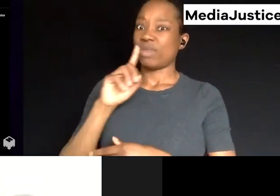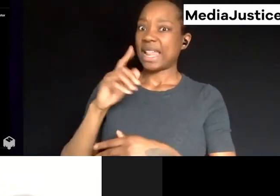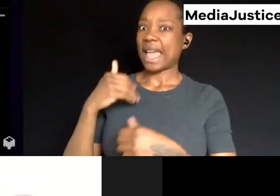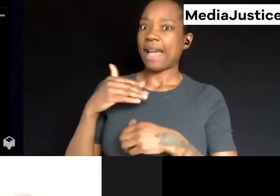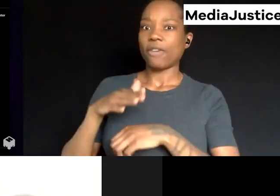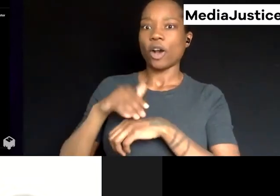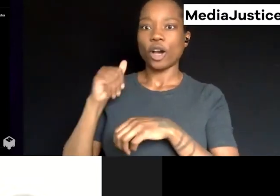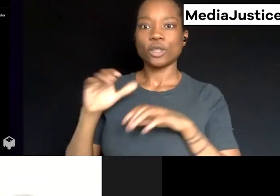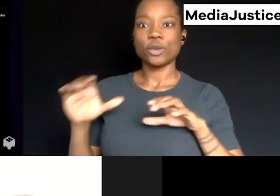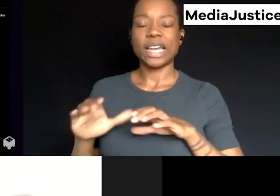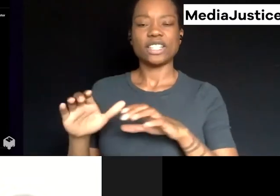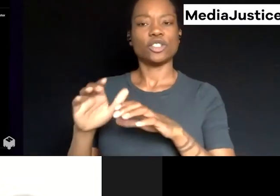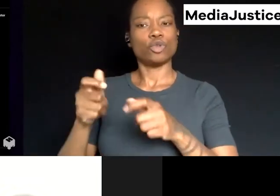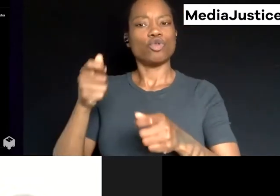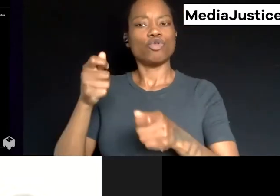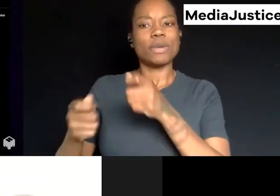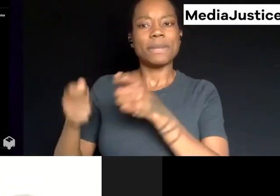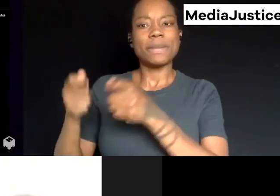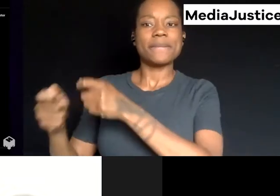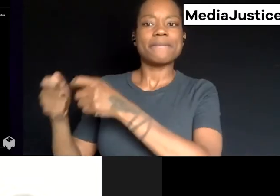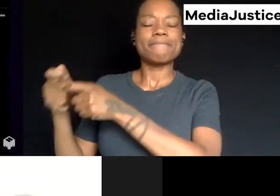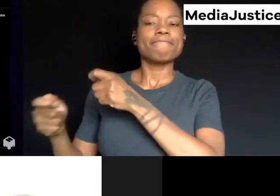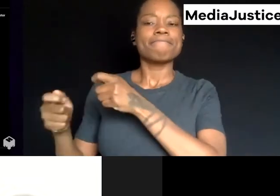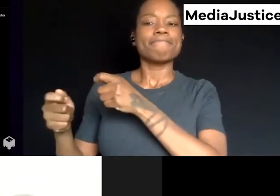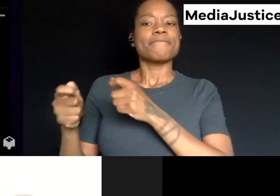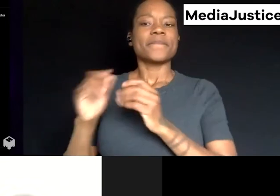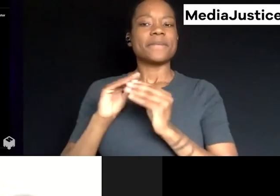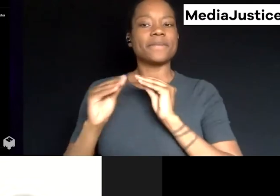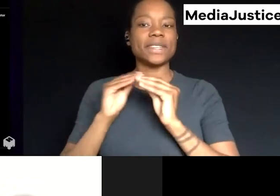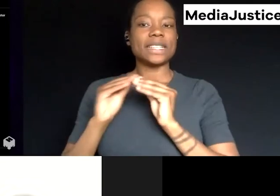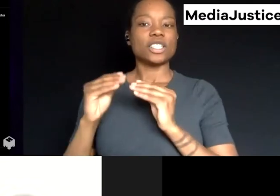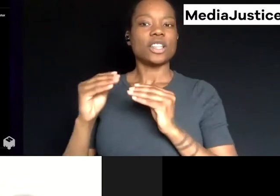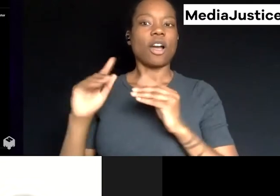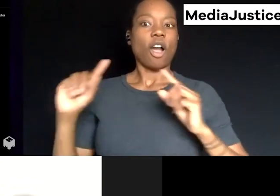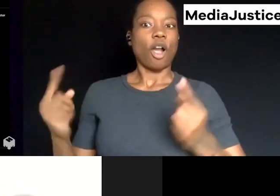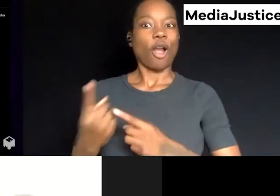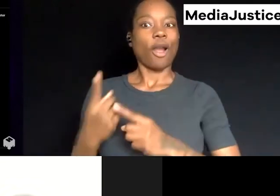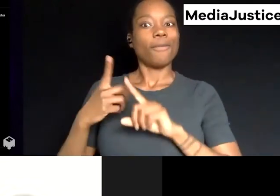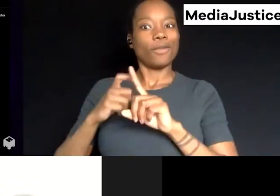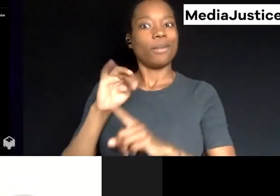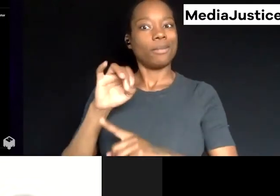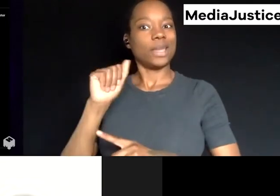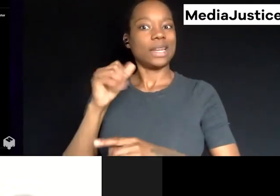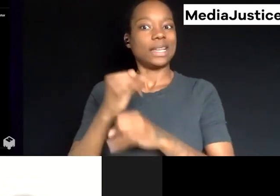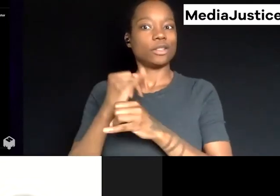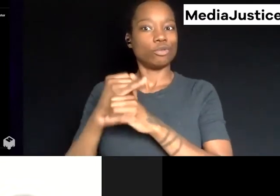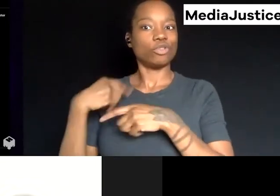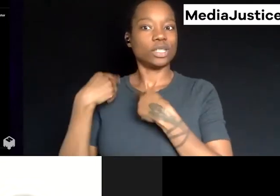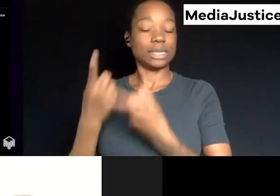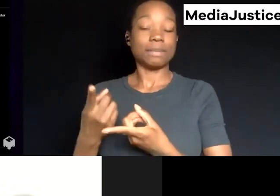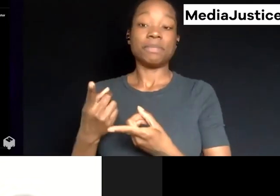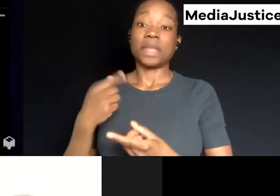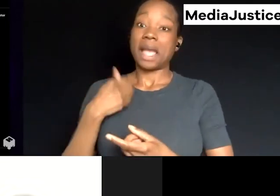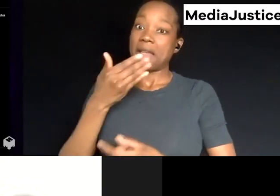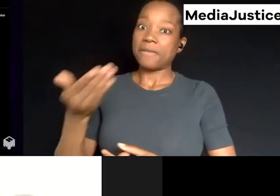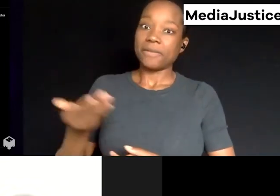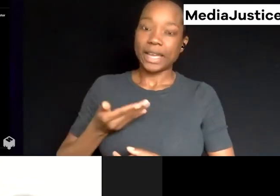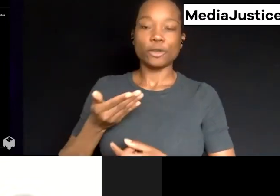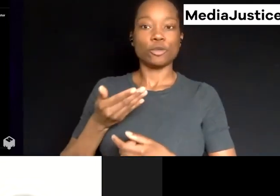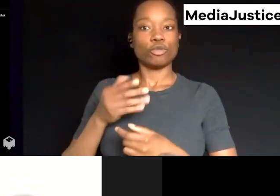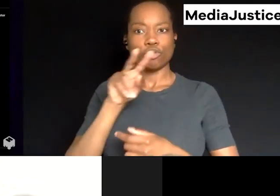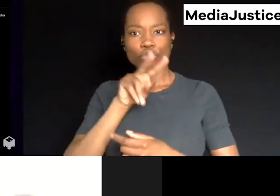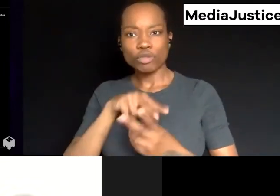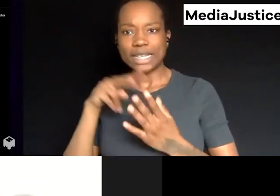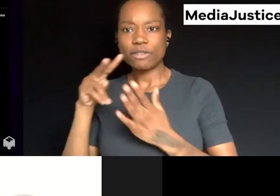caused. So I invite you all to read this powerful essay and dream up reparations with us at